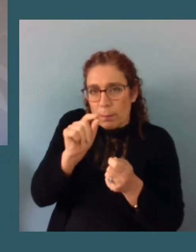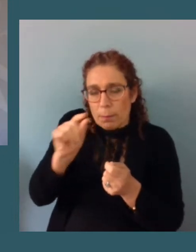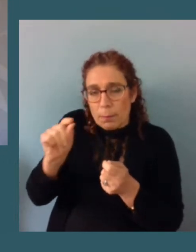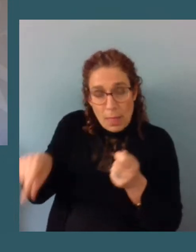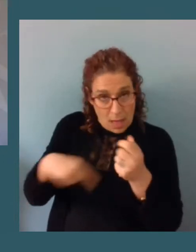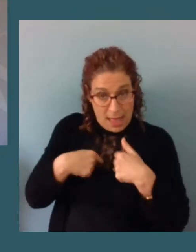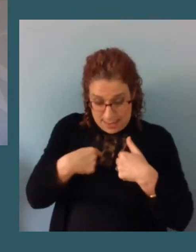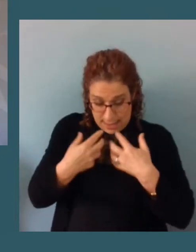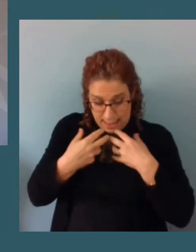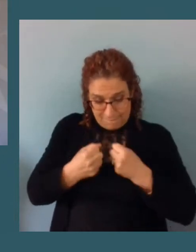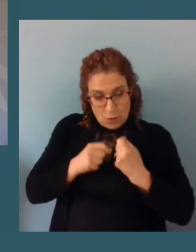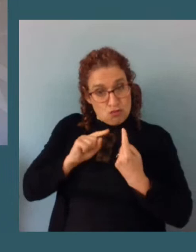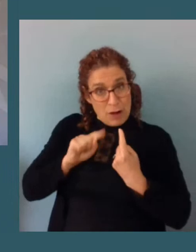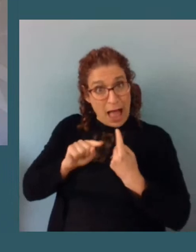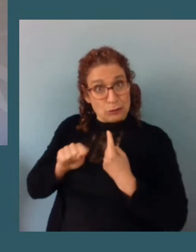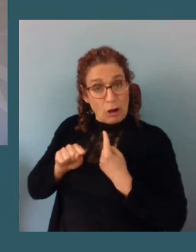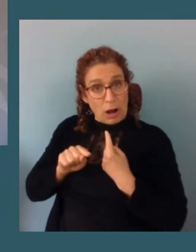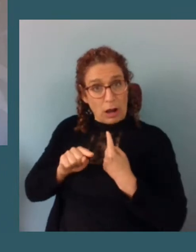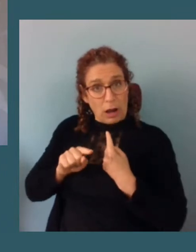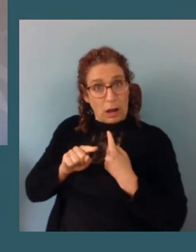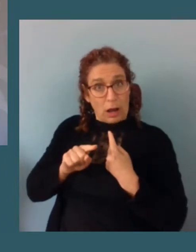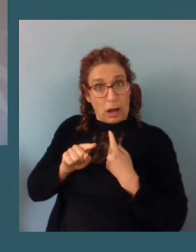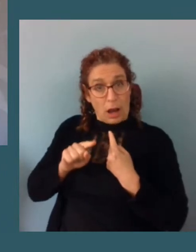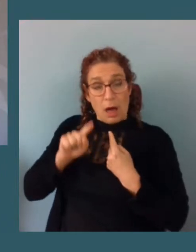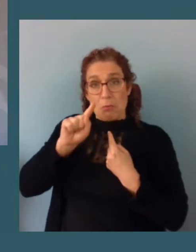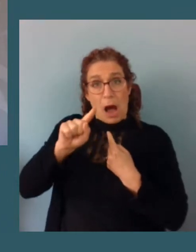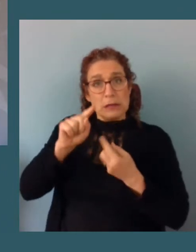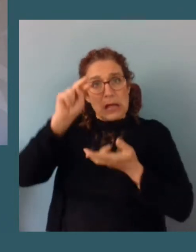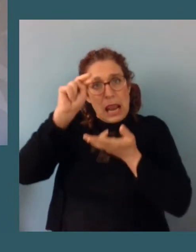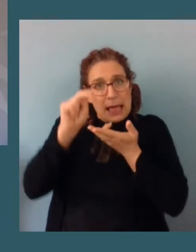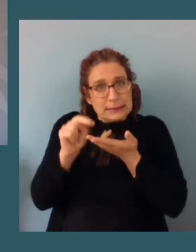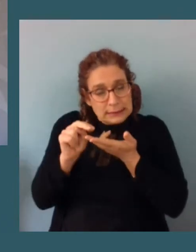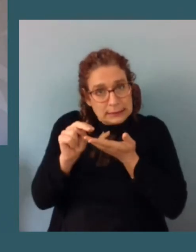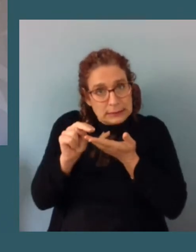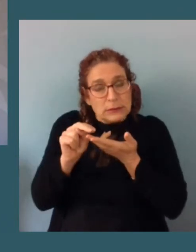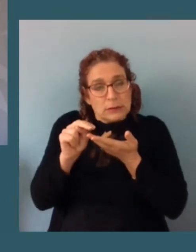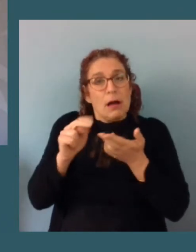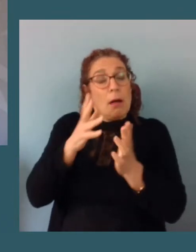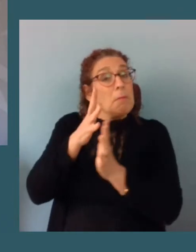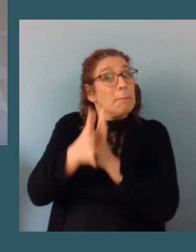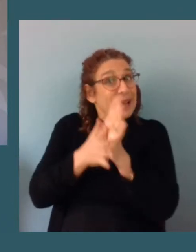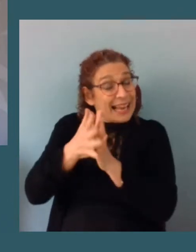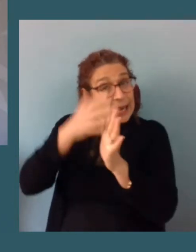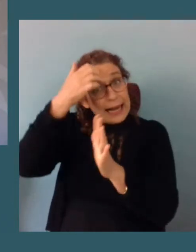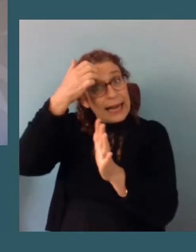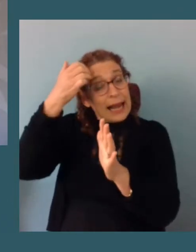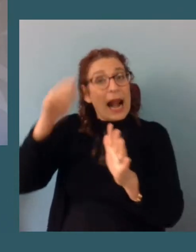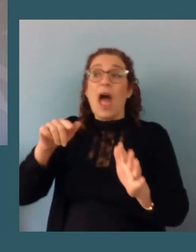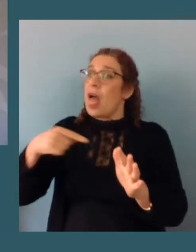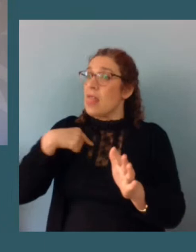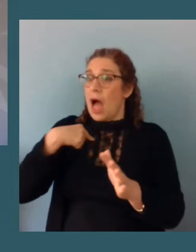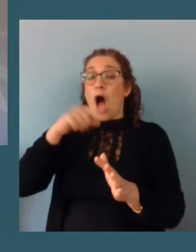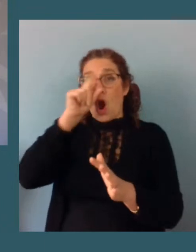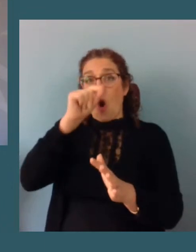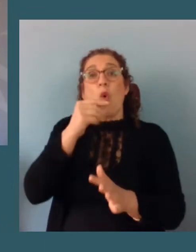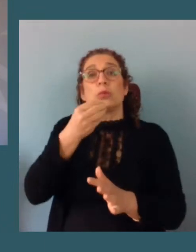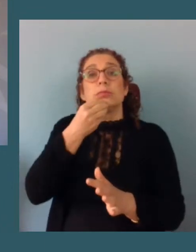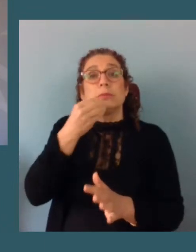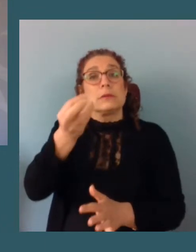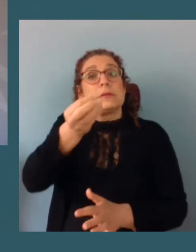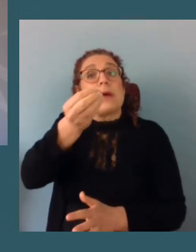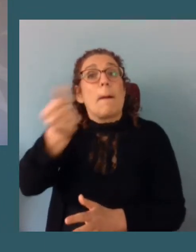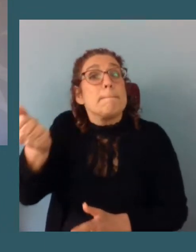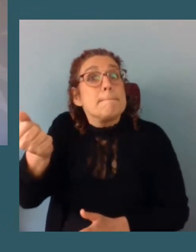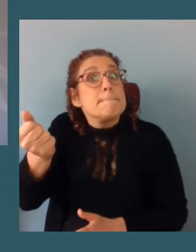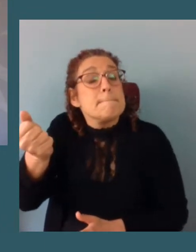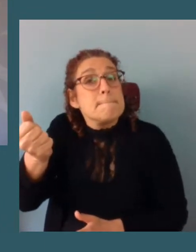at a higher dose, and the dose at which they will react can be quite high